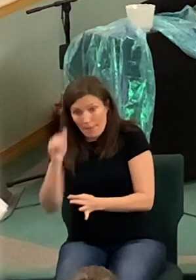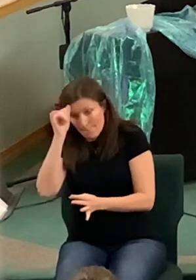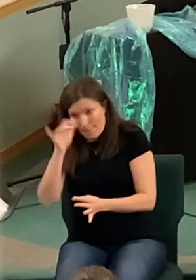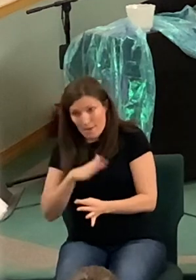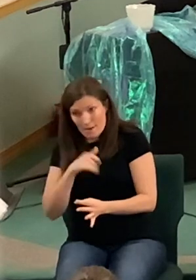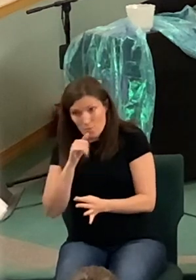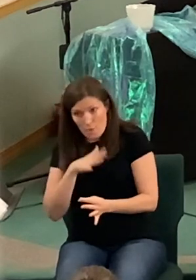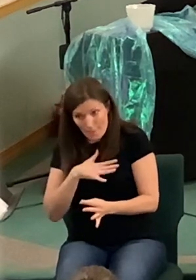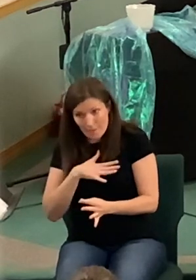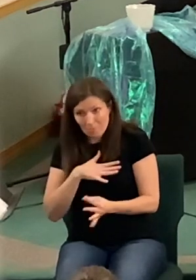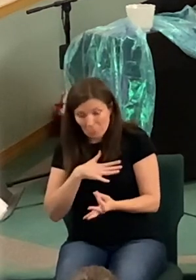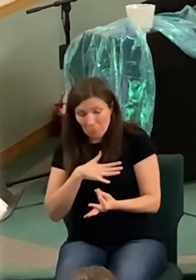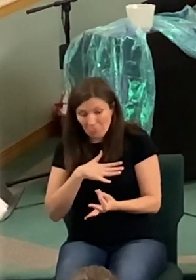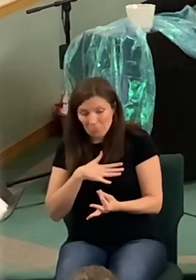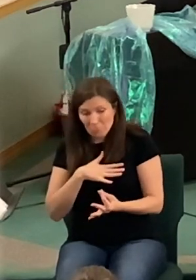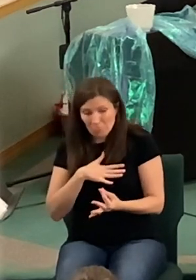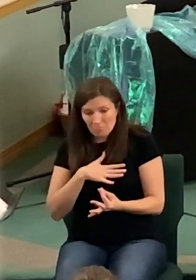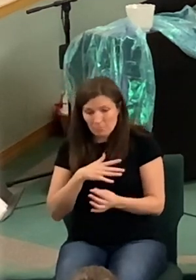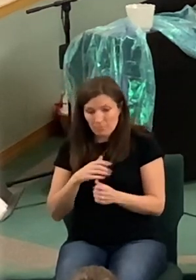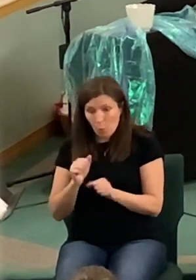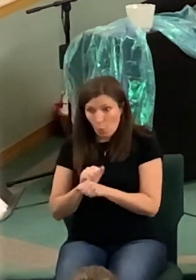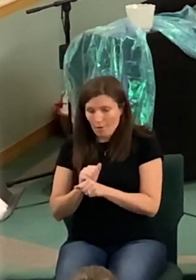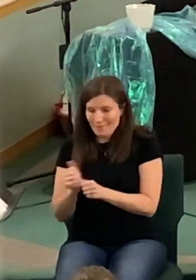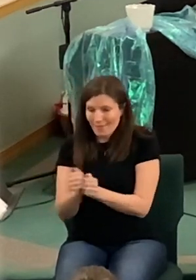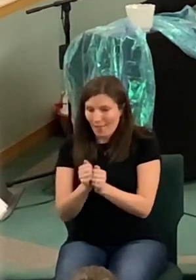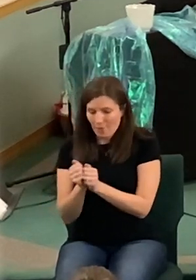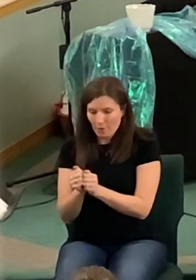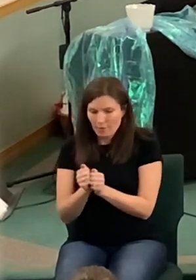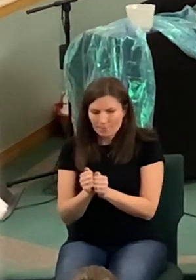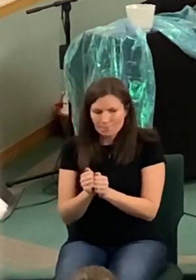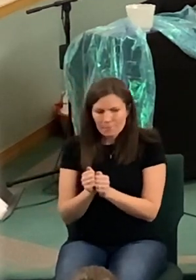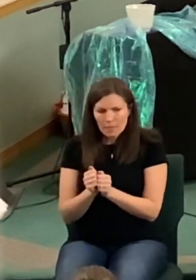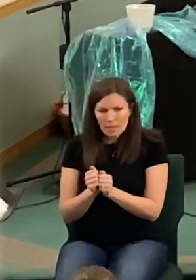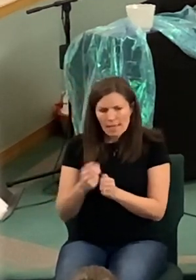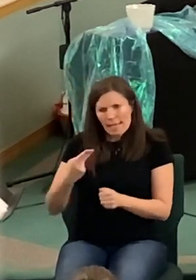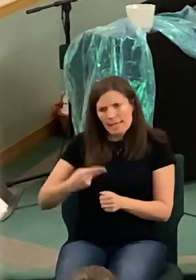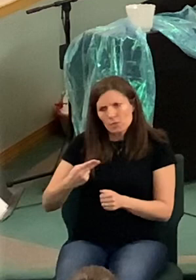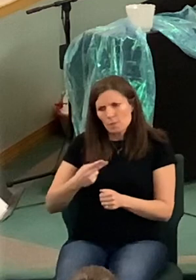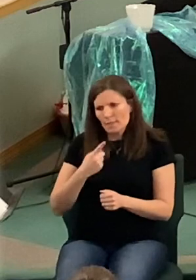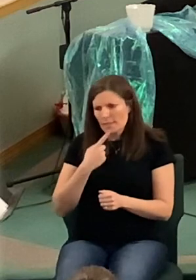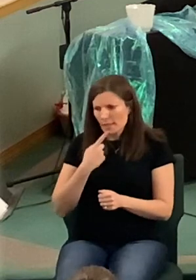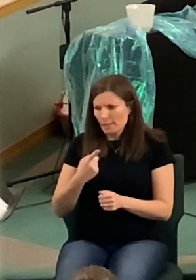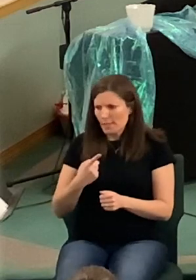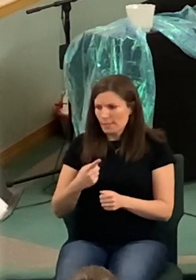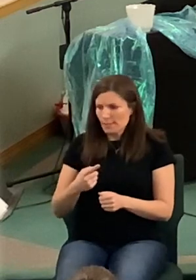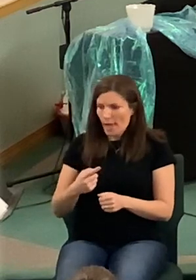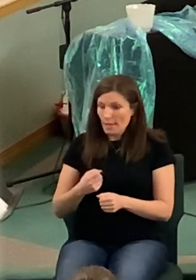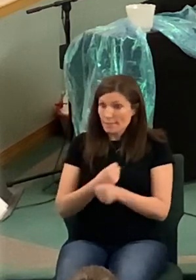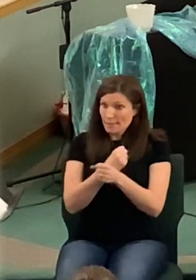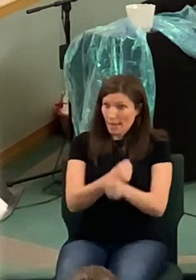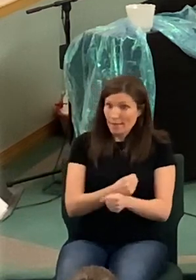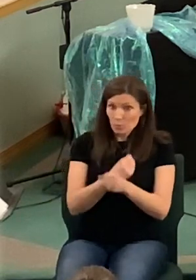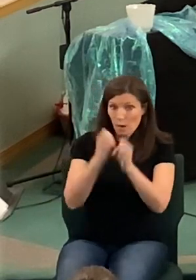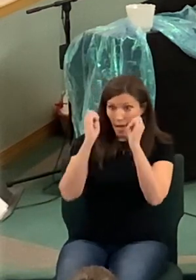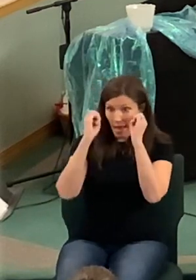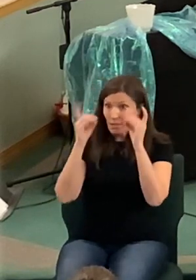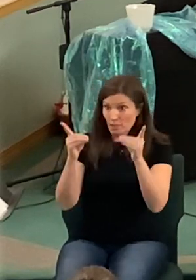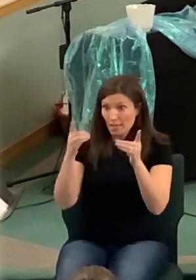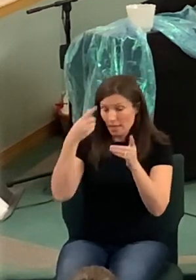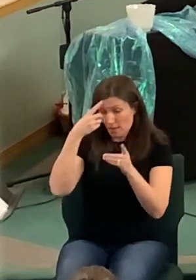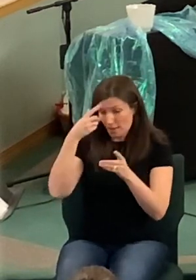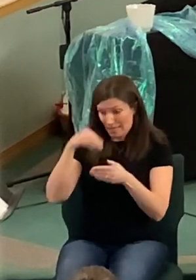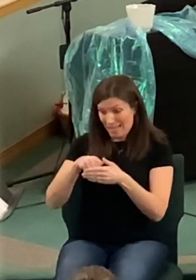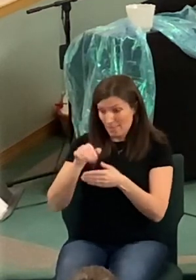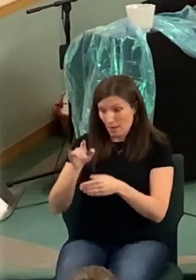free women. We have documents that describe how slaves were often educated for their jobs in the first